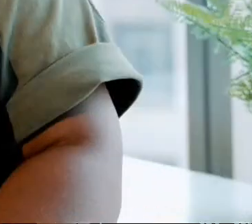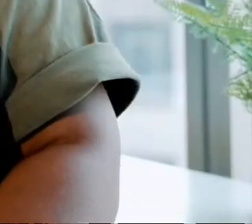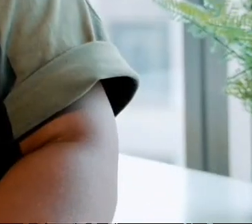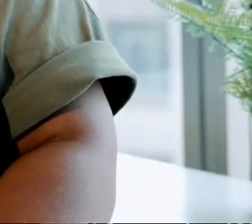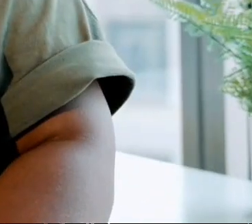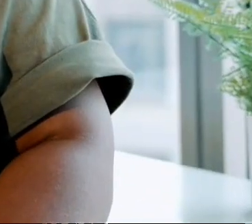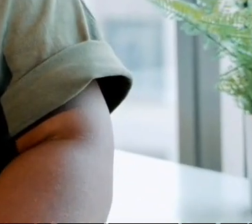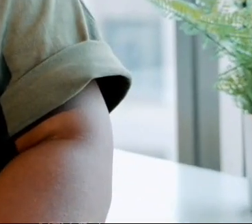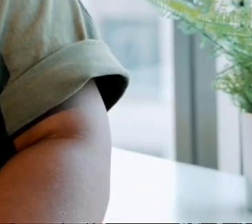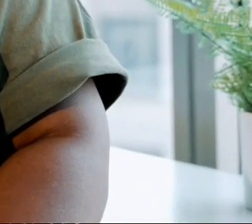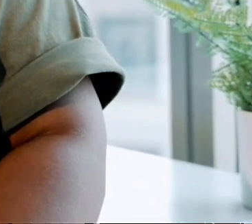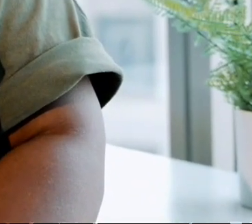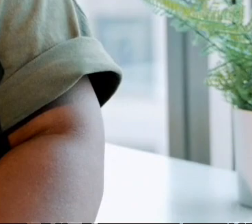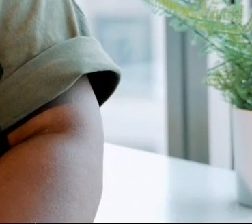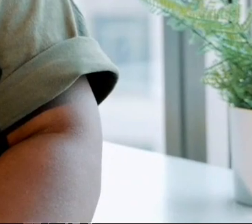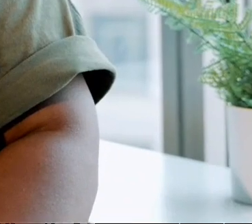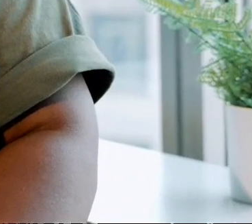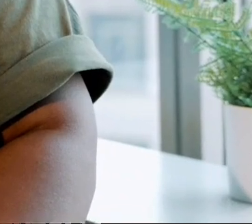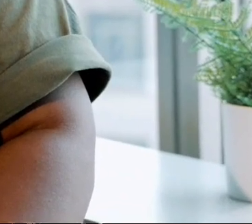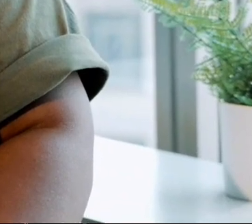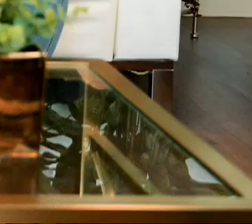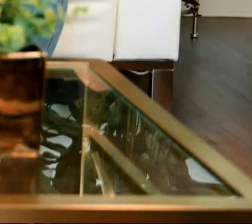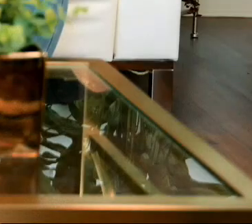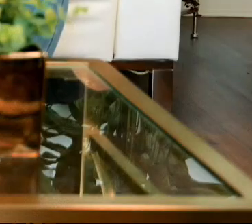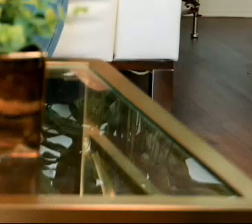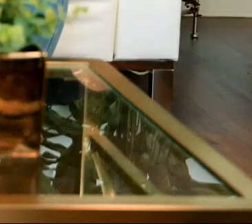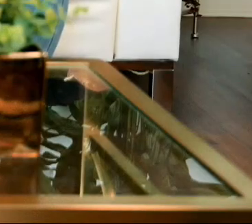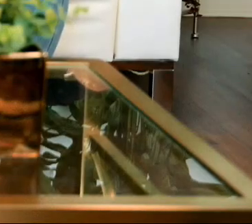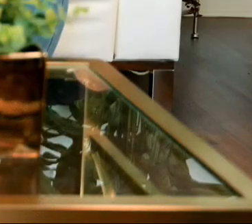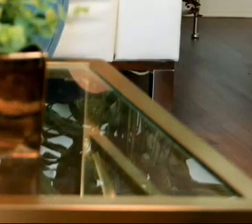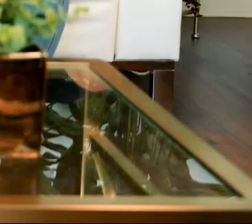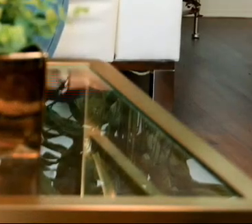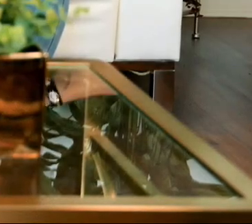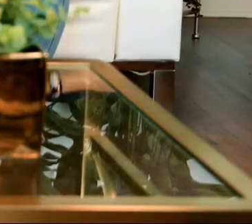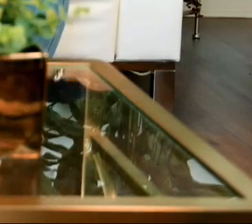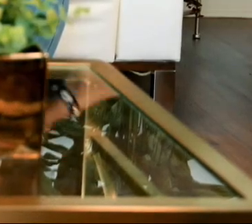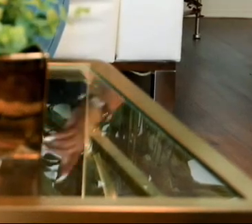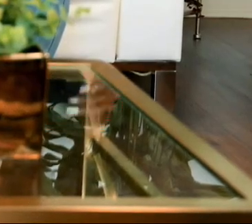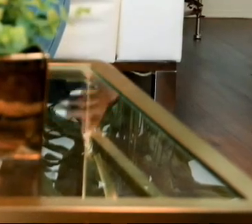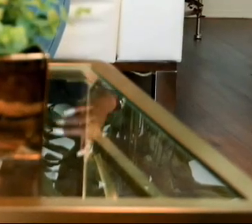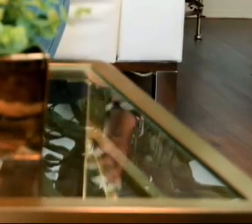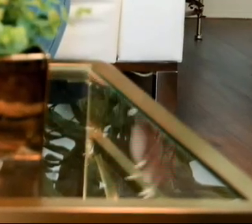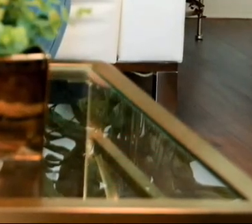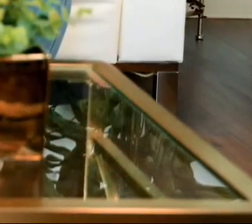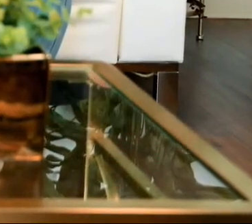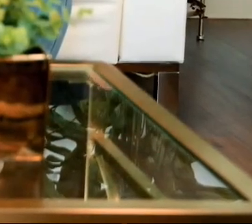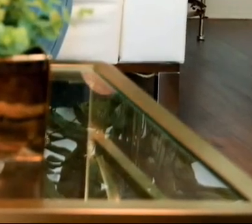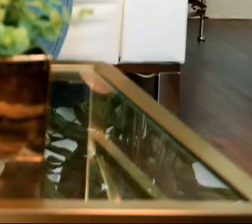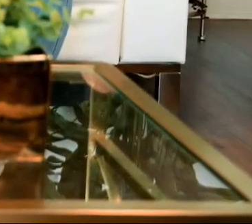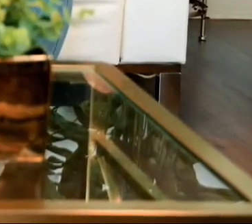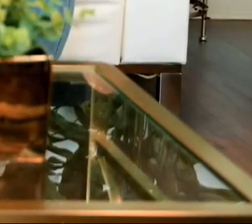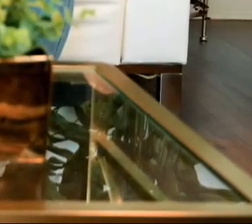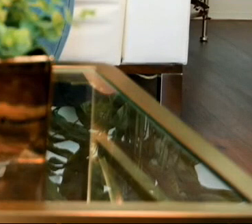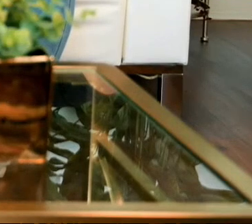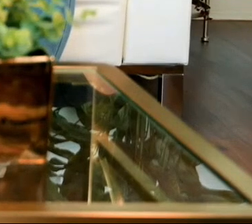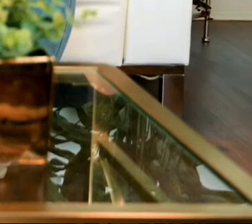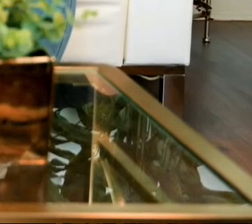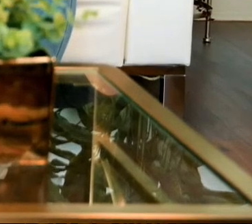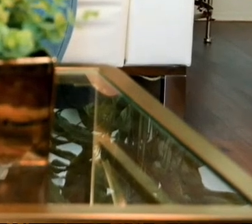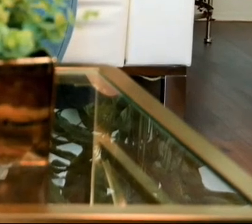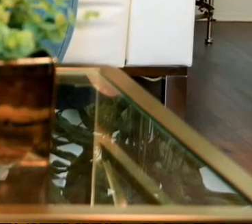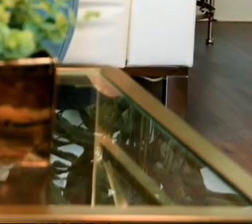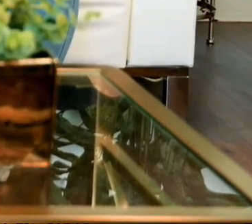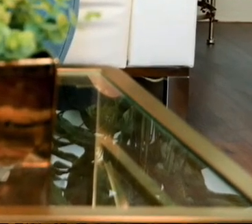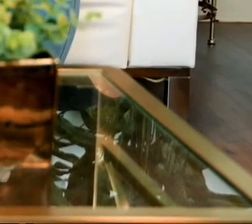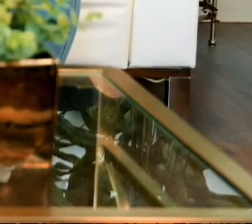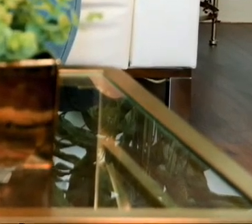It's giving, now is our time. It's giving a Black Feminist Agenda. Now y'all be sure and take that